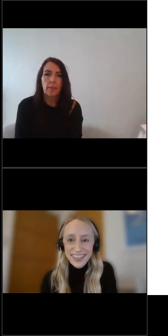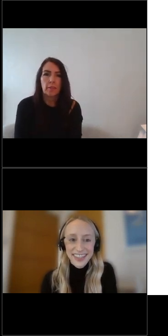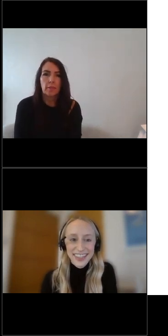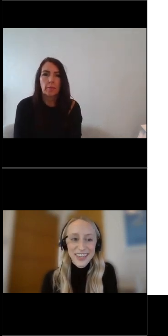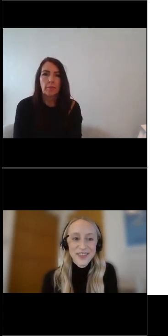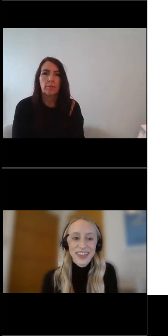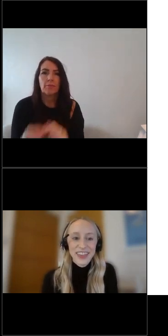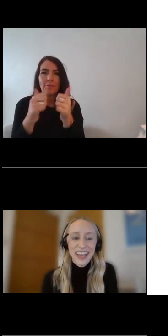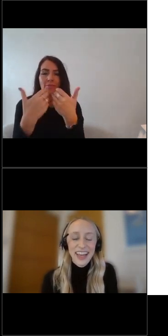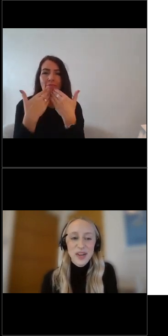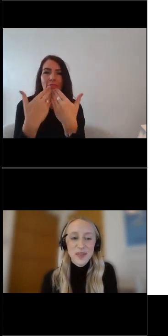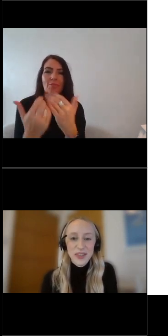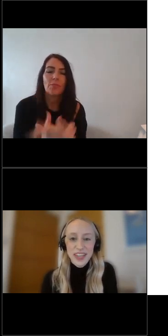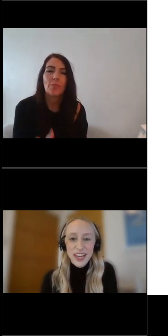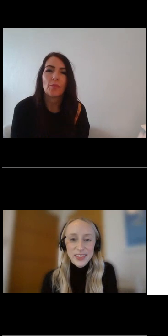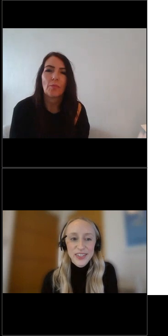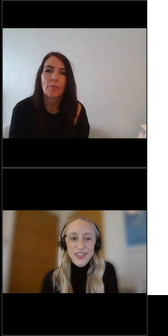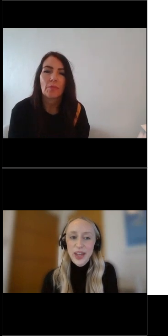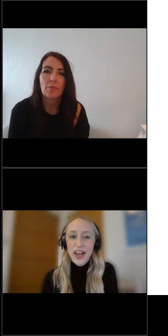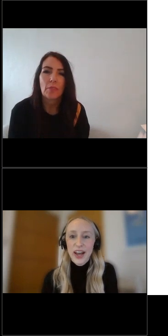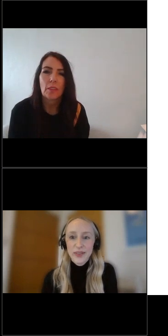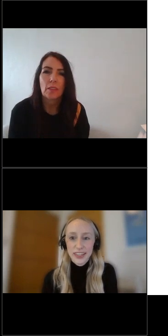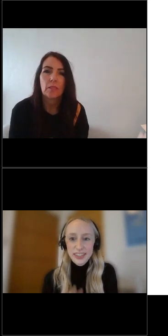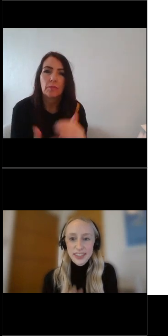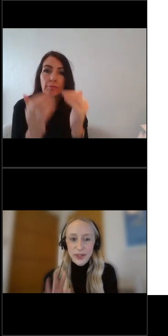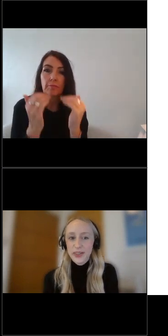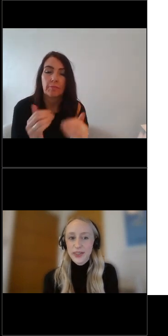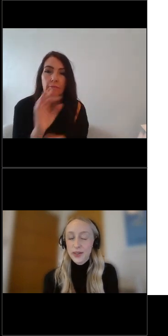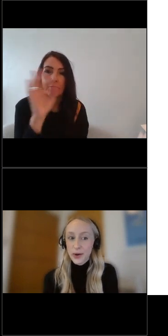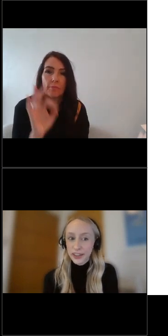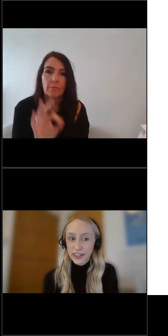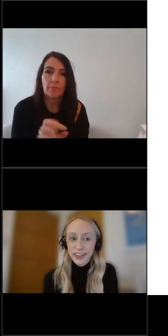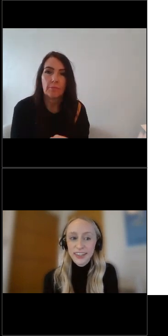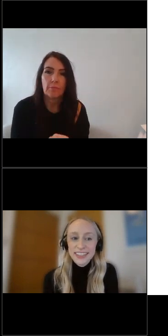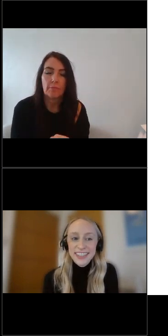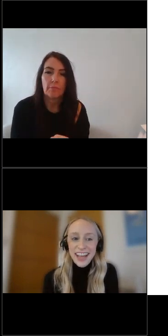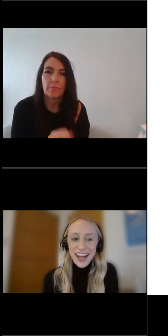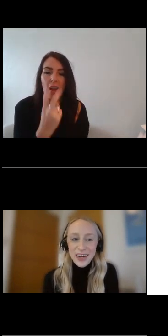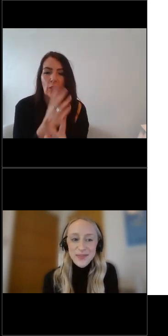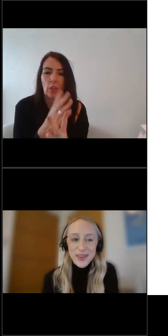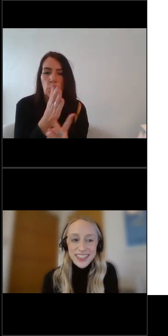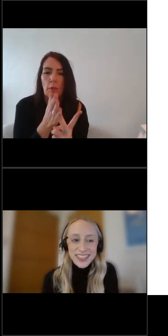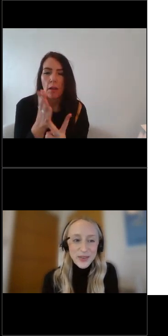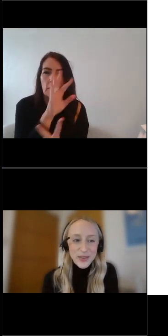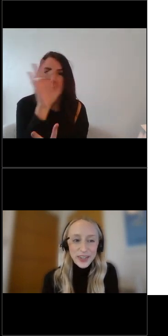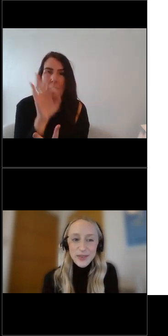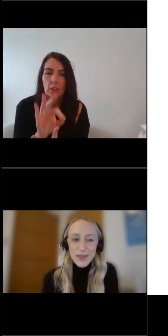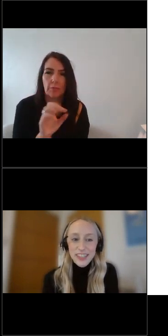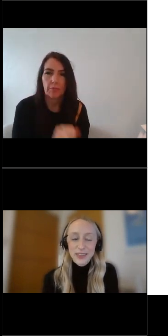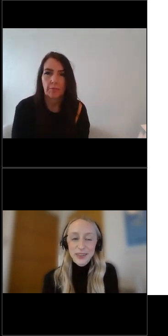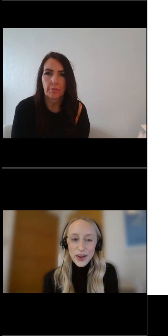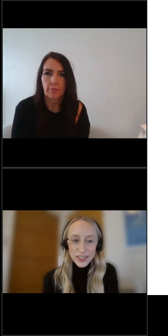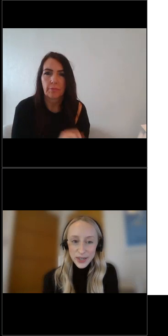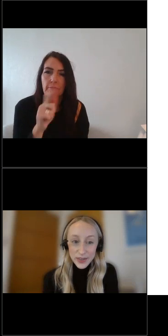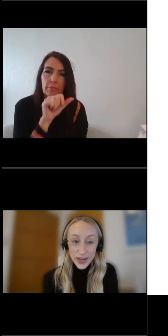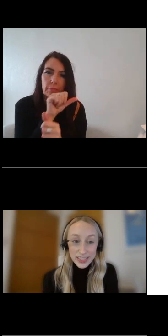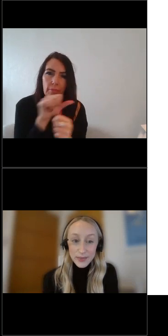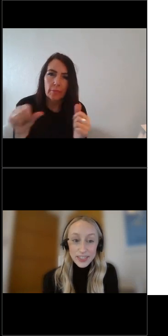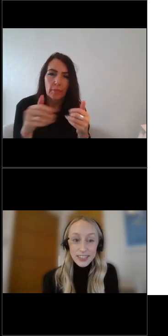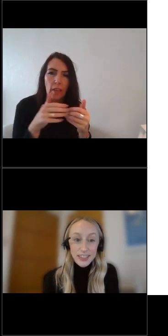Great, thank you. So the next question we have is a bit of a two-parter. So what are the best